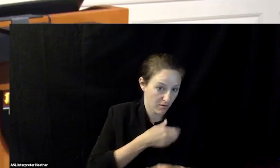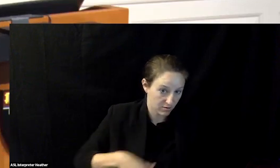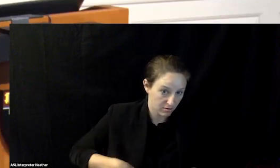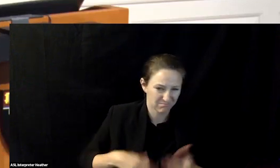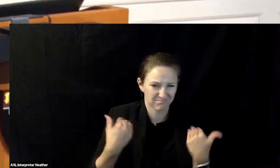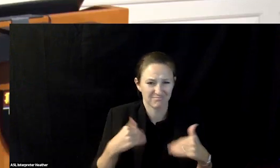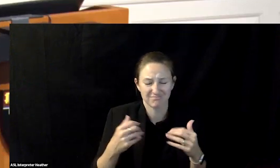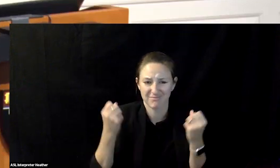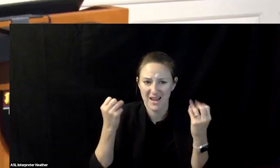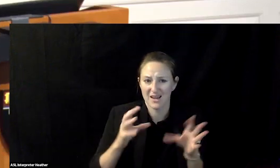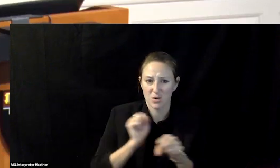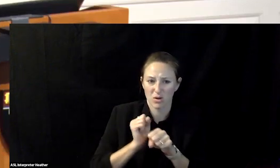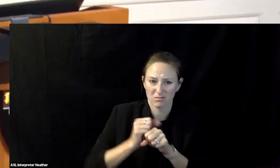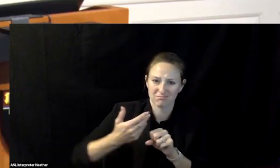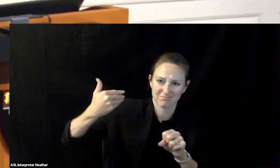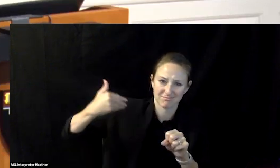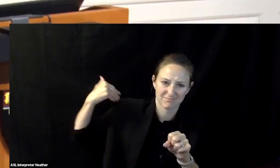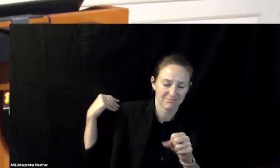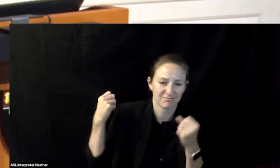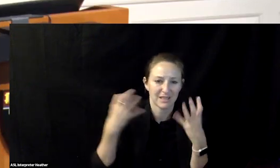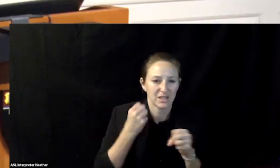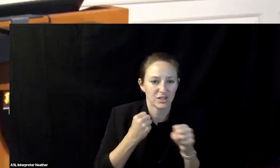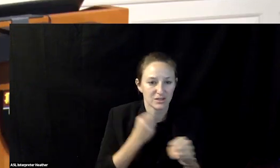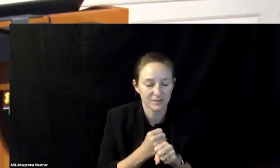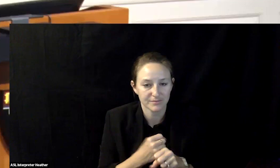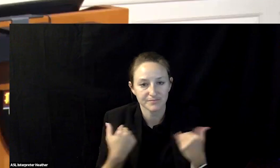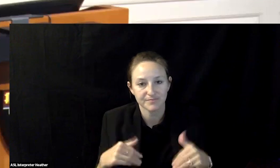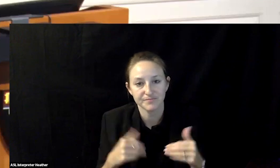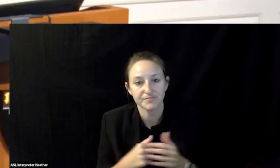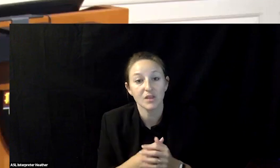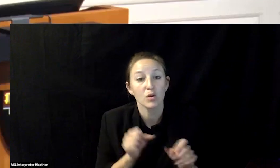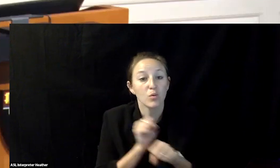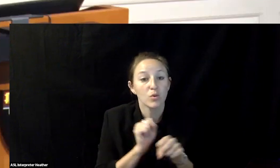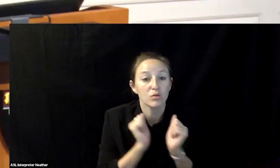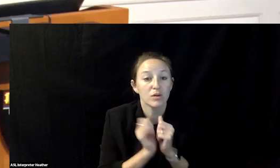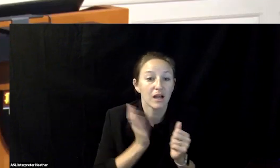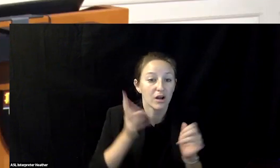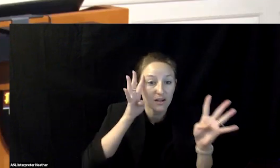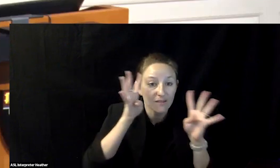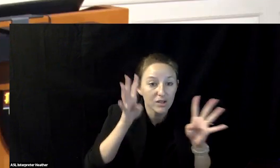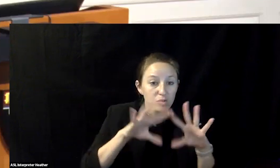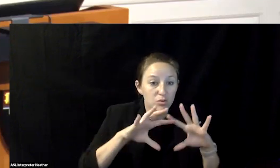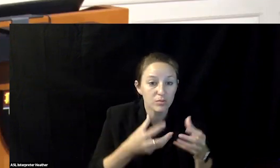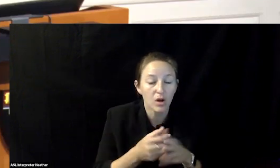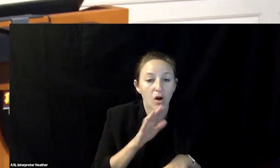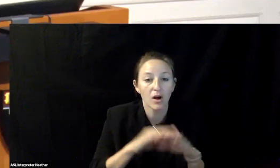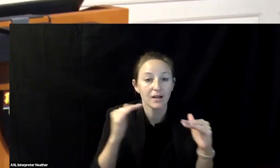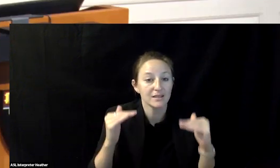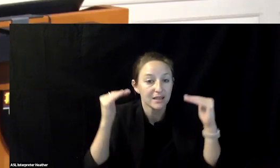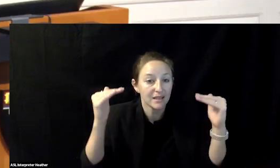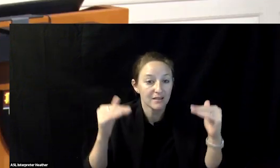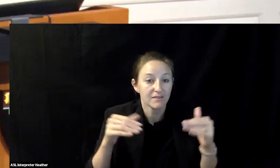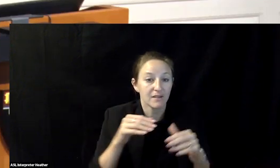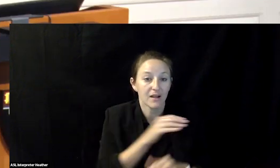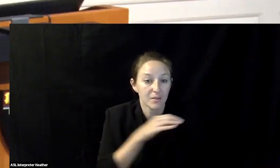She has her hands in so many different things. She works on our Administrative Innovation Group. She's on the Executive Committee of the Women in